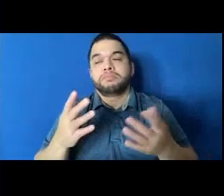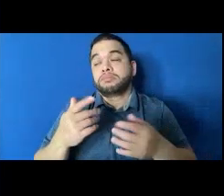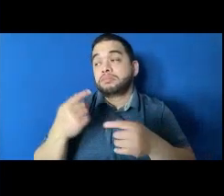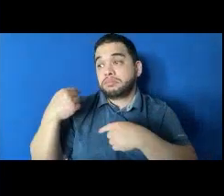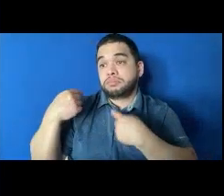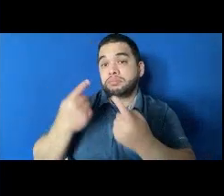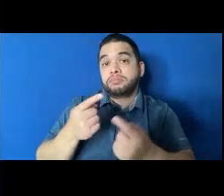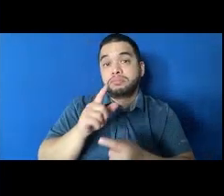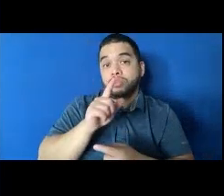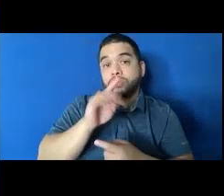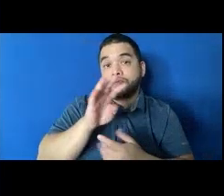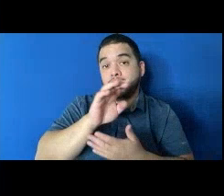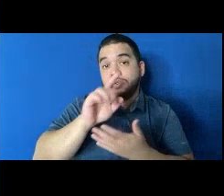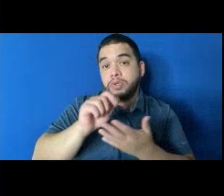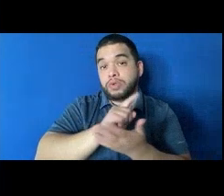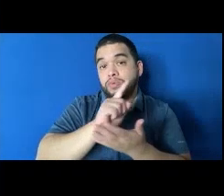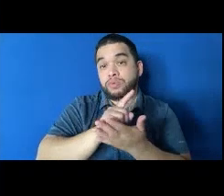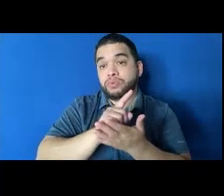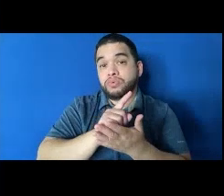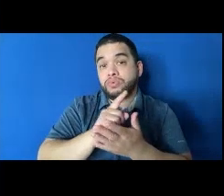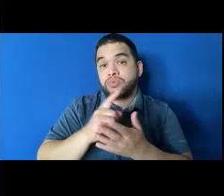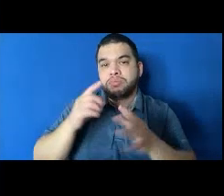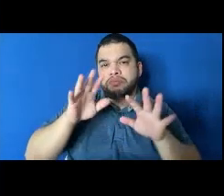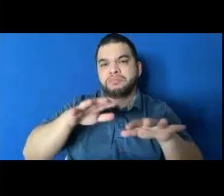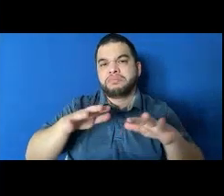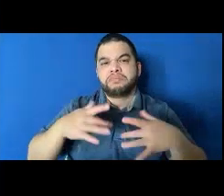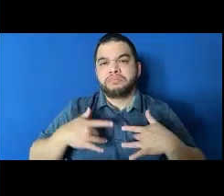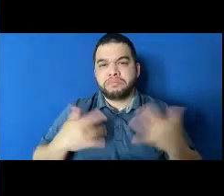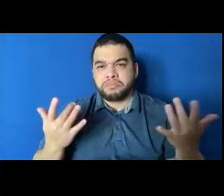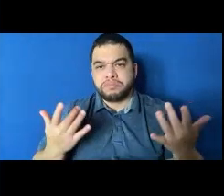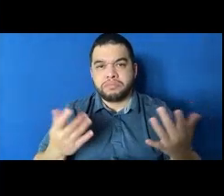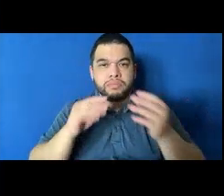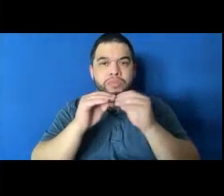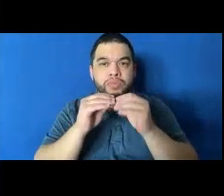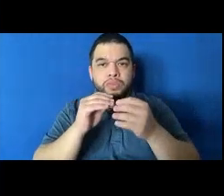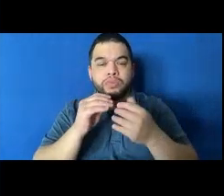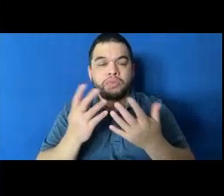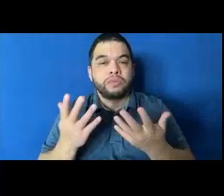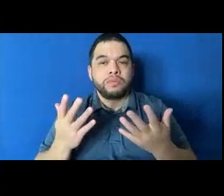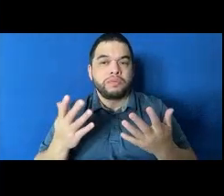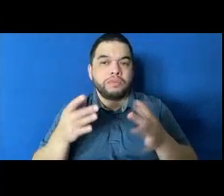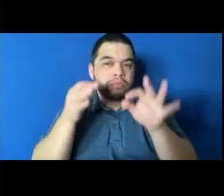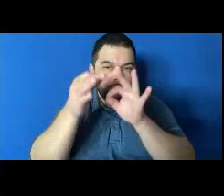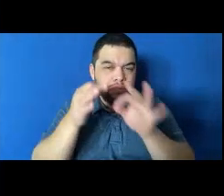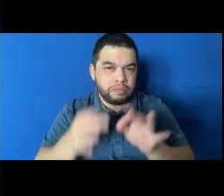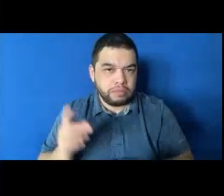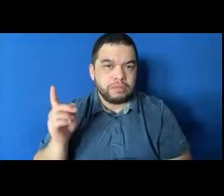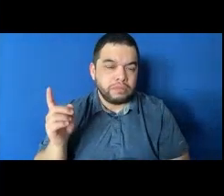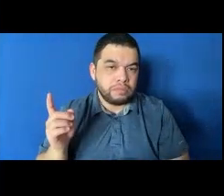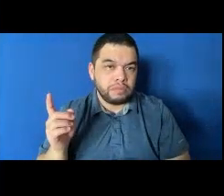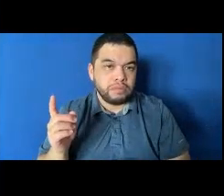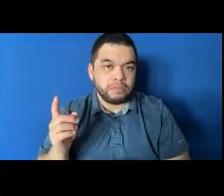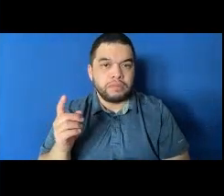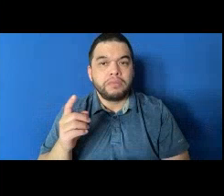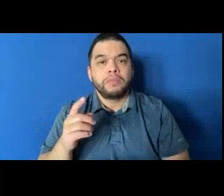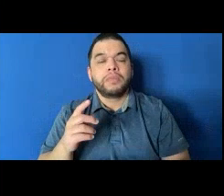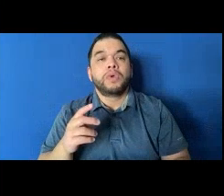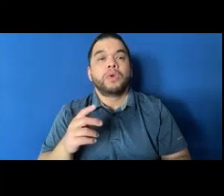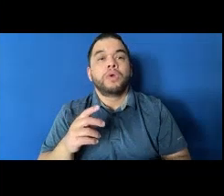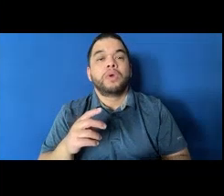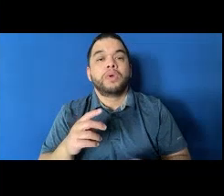the next 24 hours, or what has happened in the last 24 hours, and the numbers have to do with the values reported